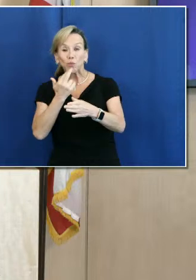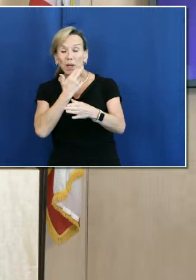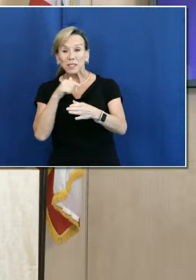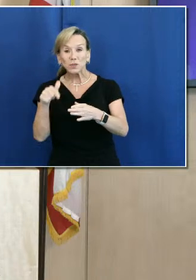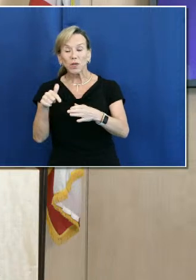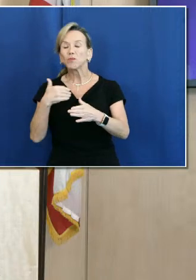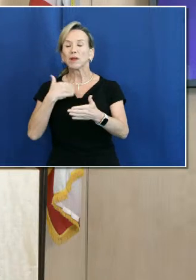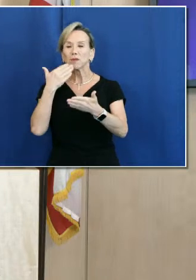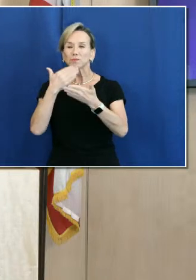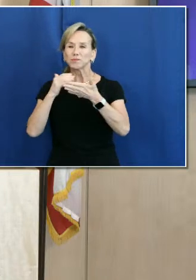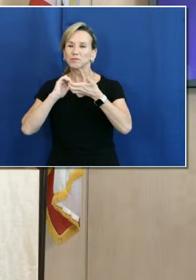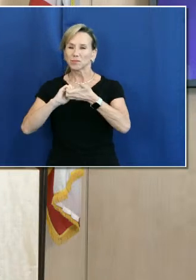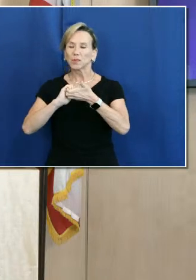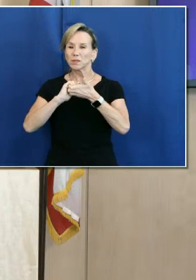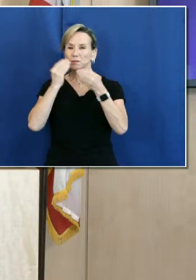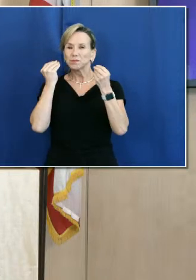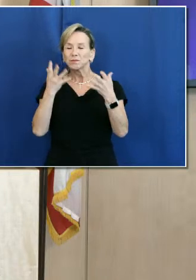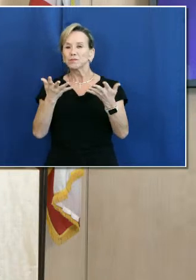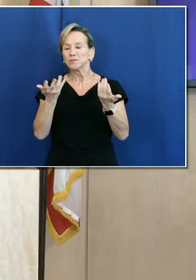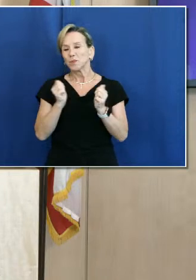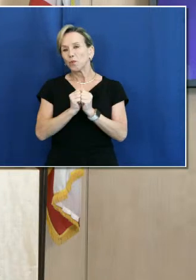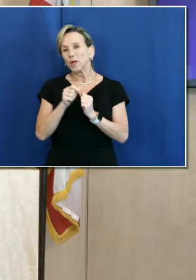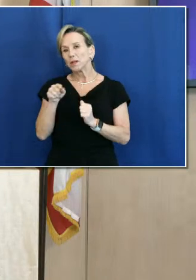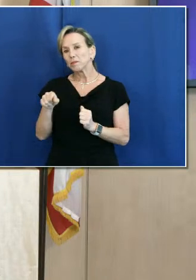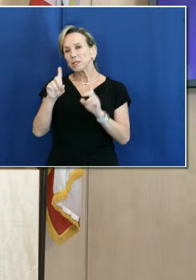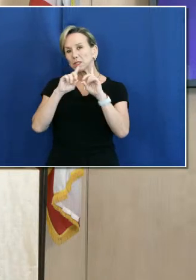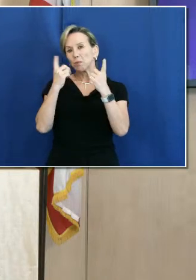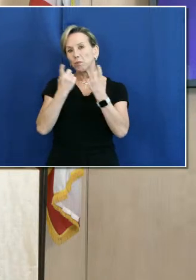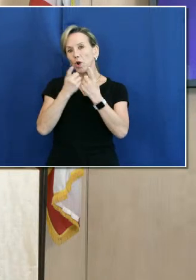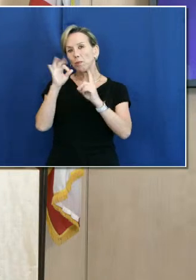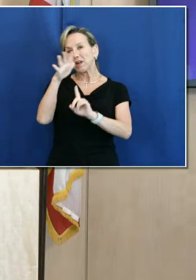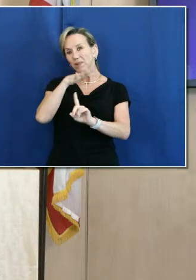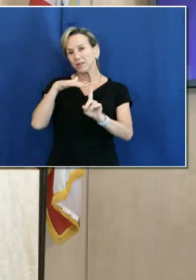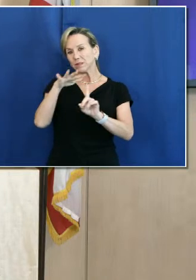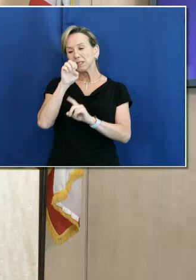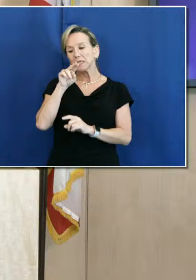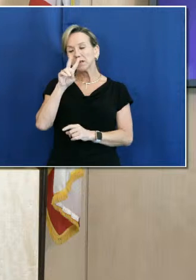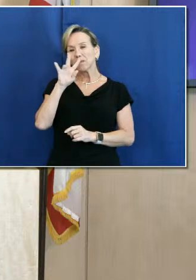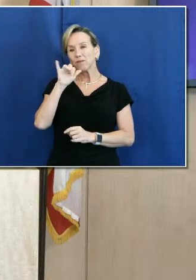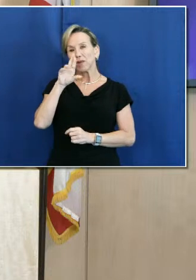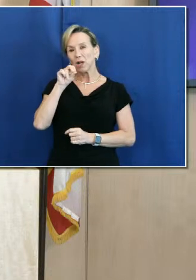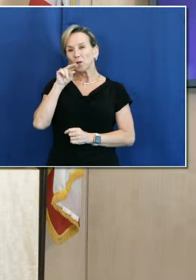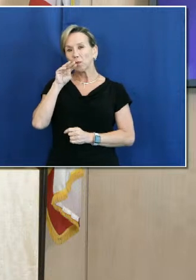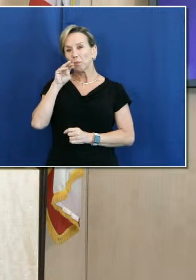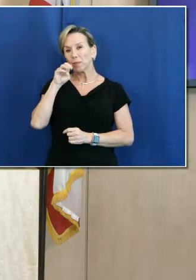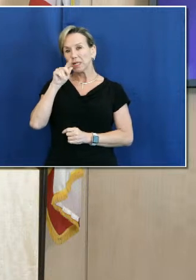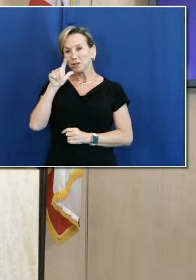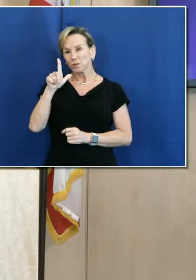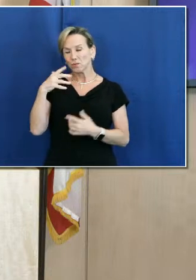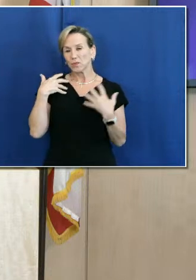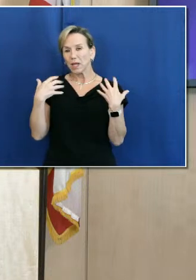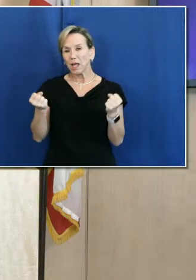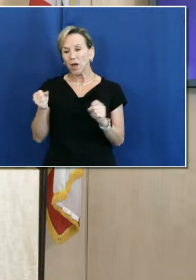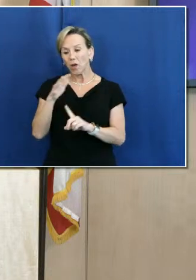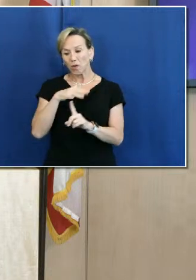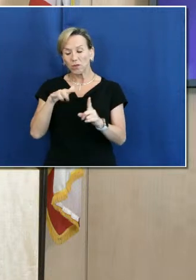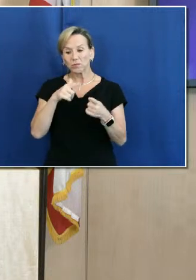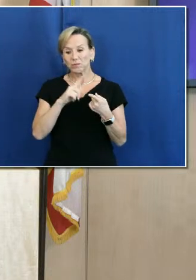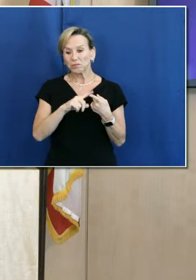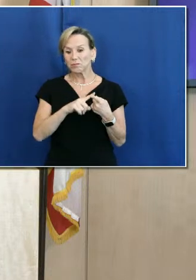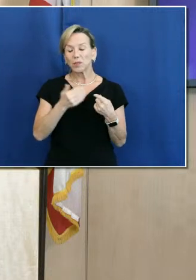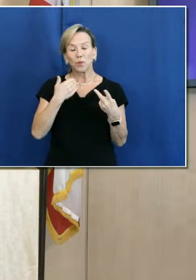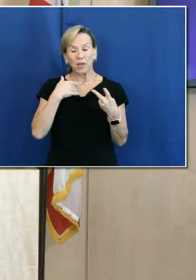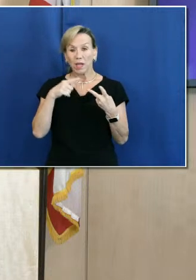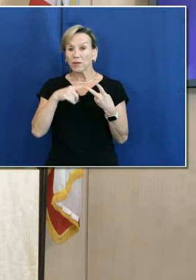great relationship and partnership with our Department of Environmental Health, where we have staff that are